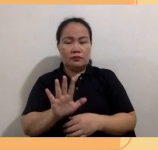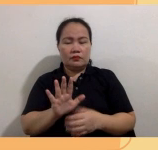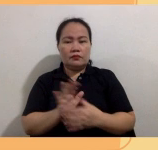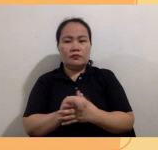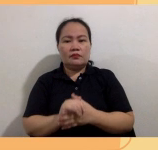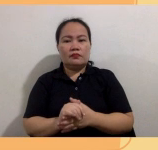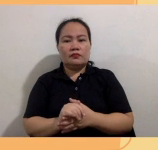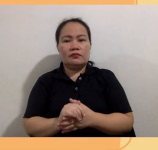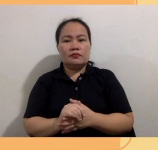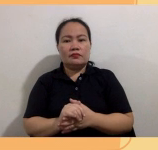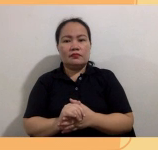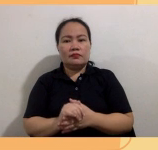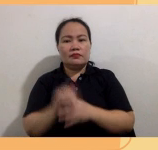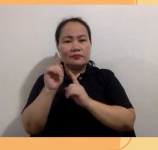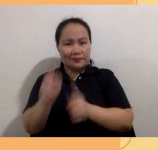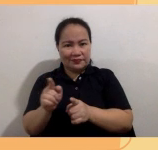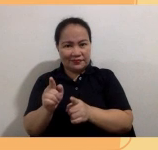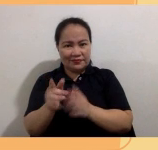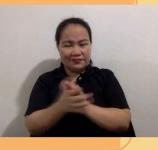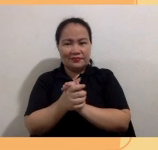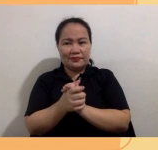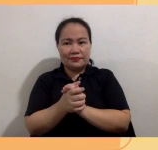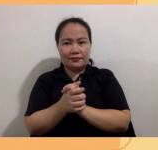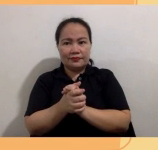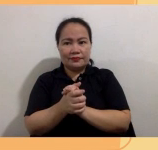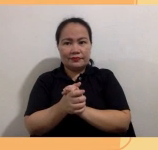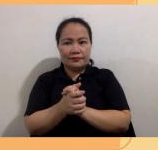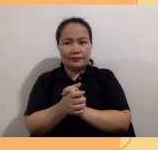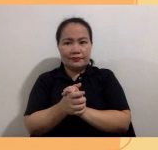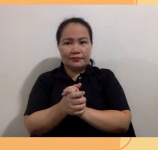over a minus 5.